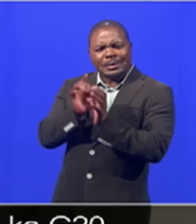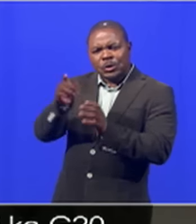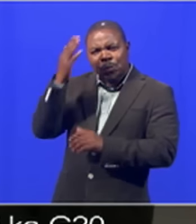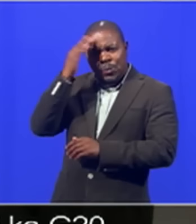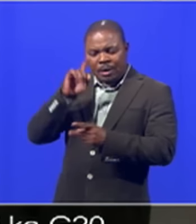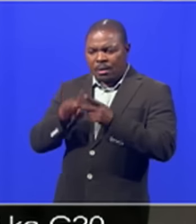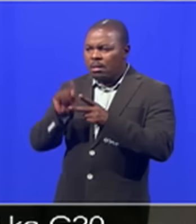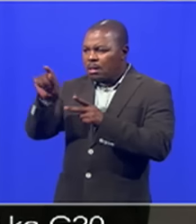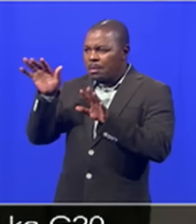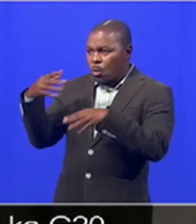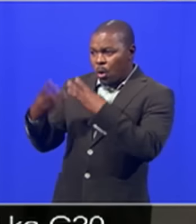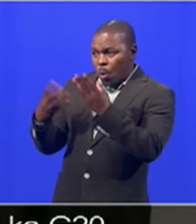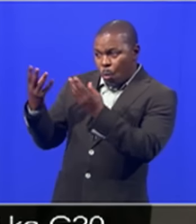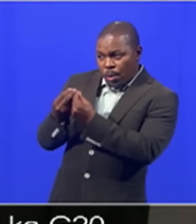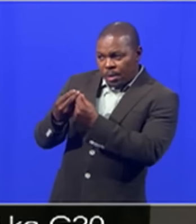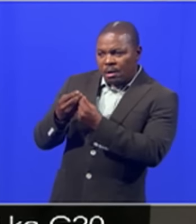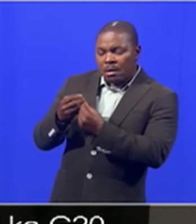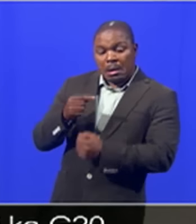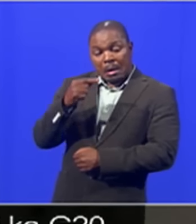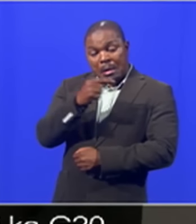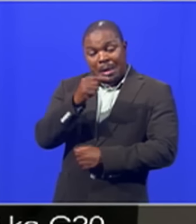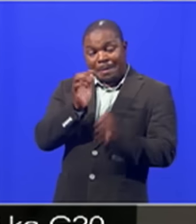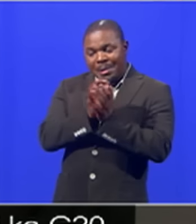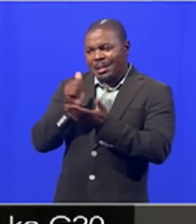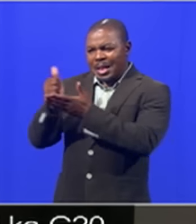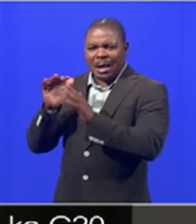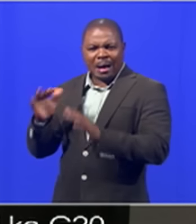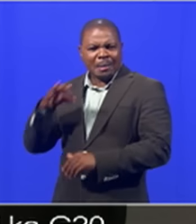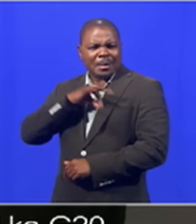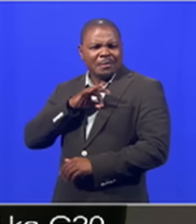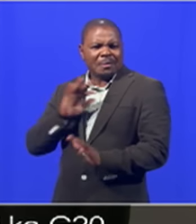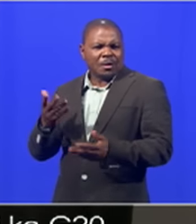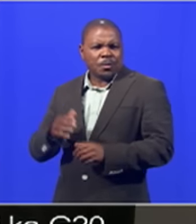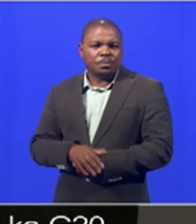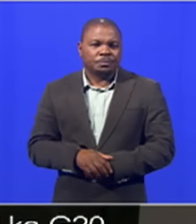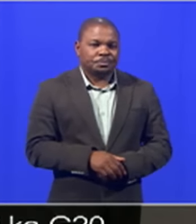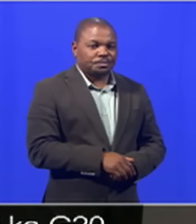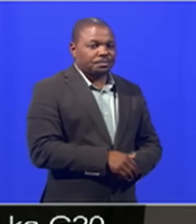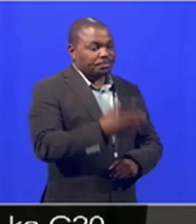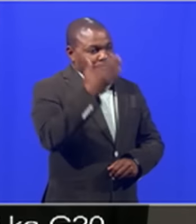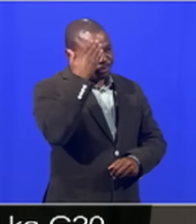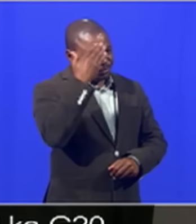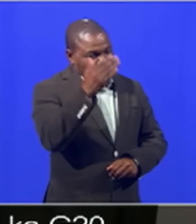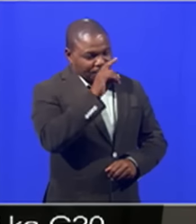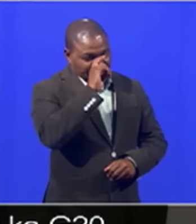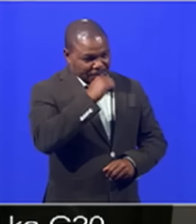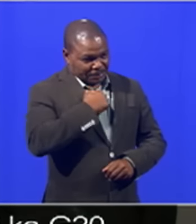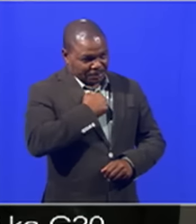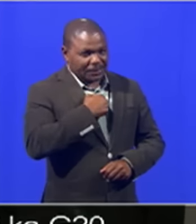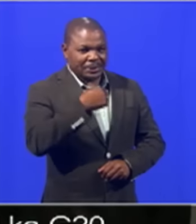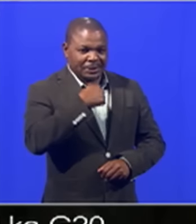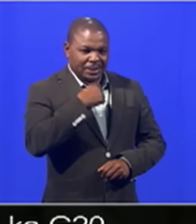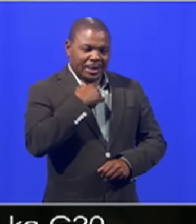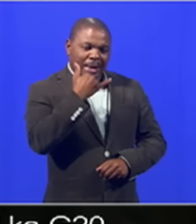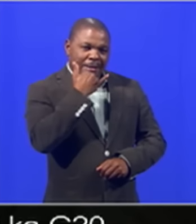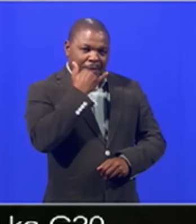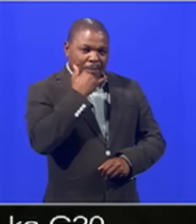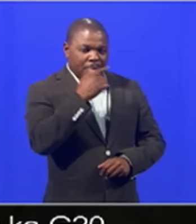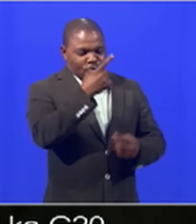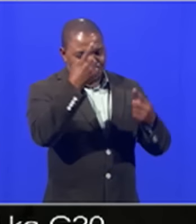mmogo ba gago lo solofela go ingwela eng go tswa go kopano kgolo eno. Dumela kgaitsedi ke itumela re lebele re